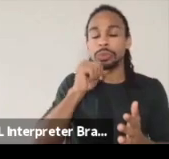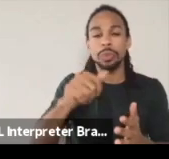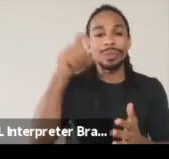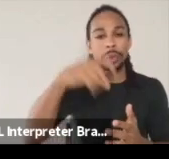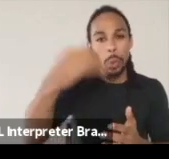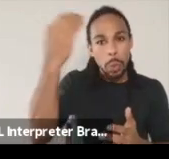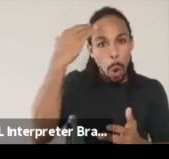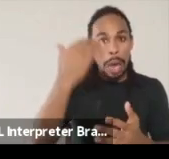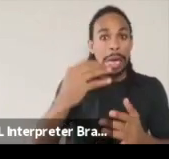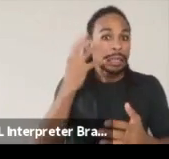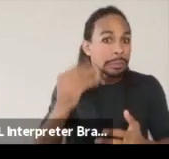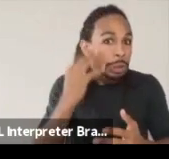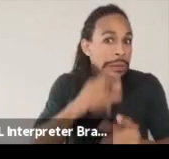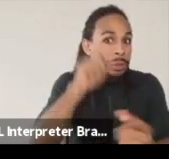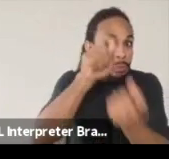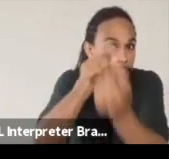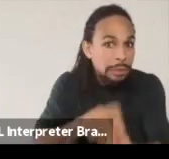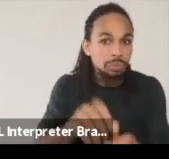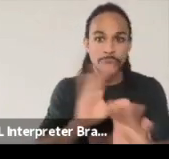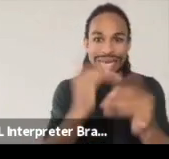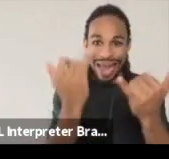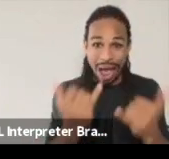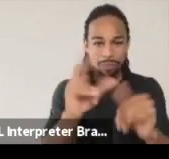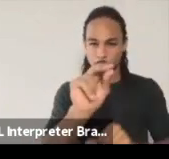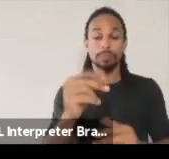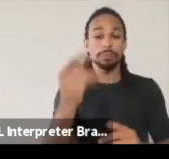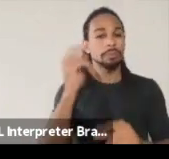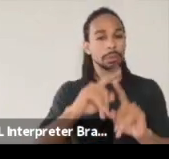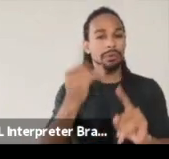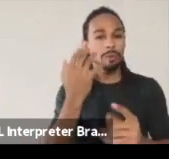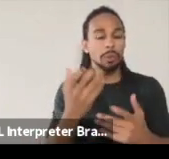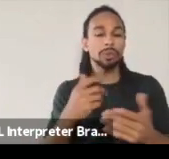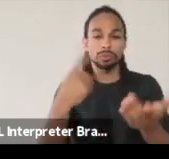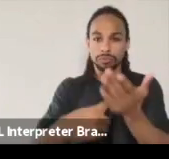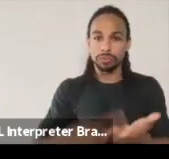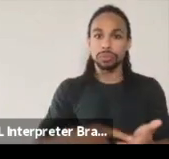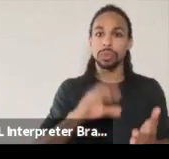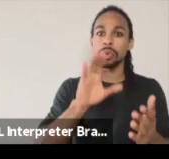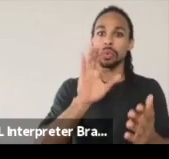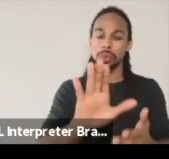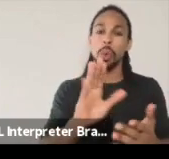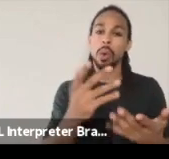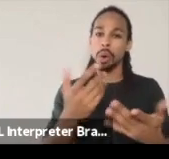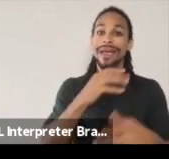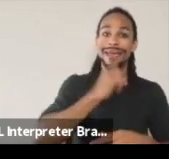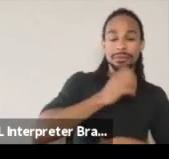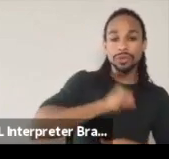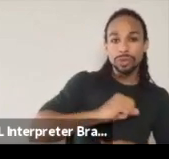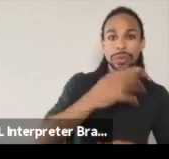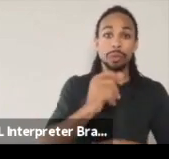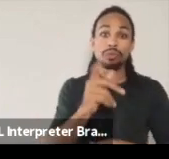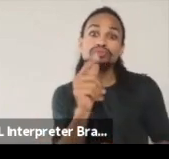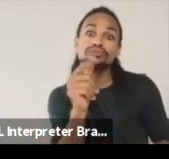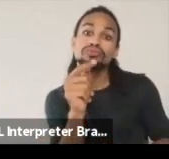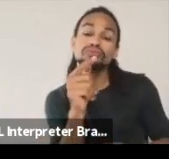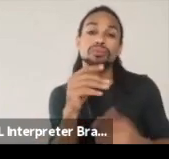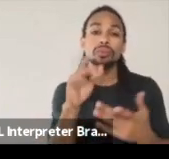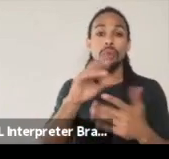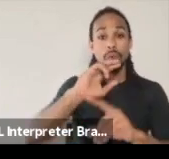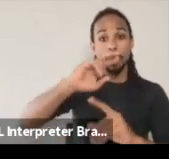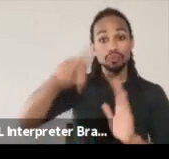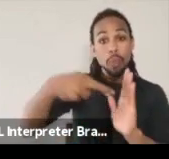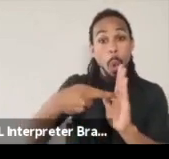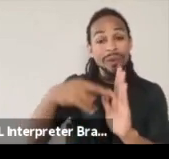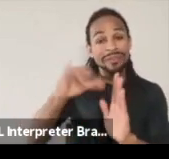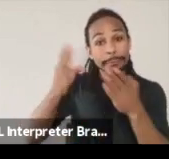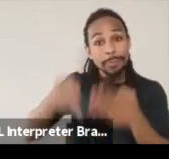are talking, if it feels important for you to share, please feel free. But we ask that you please do not share details beyond that, as